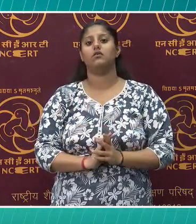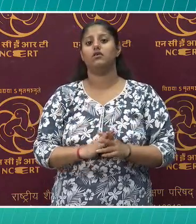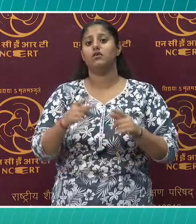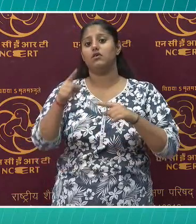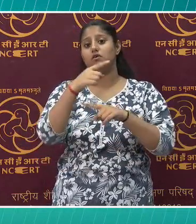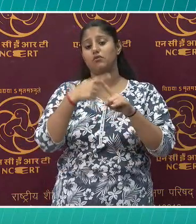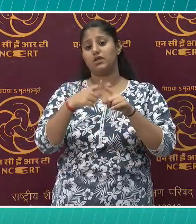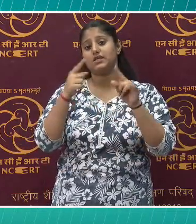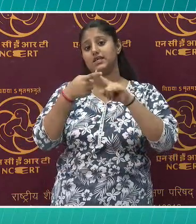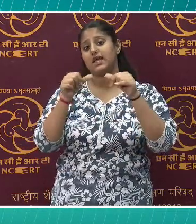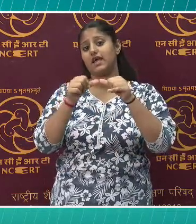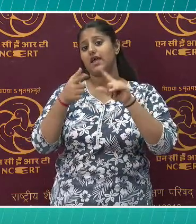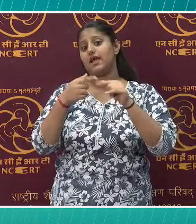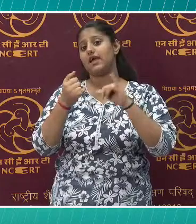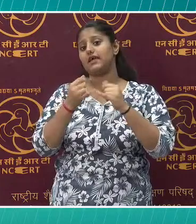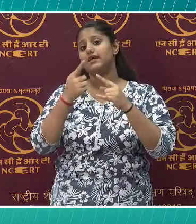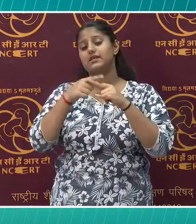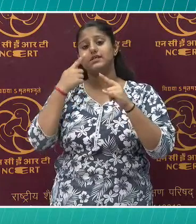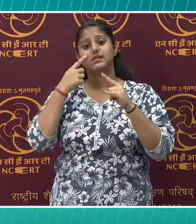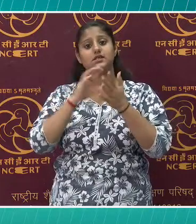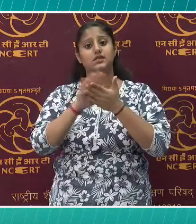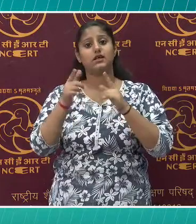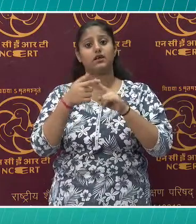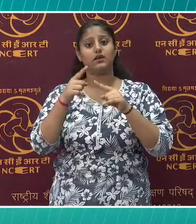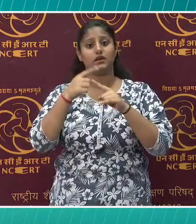aesthetic sensibilities have to be,